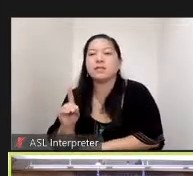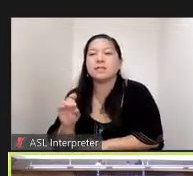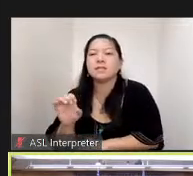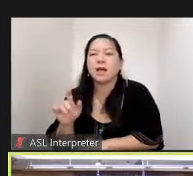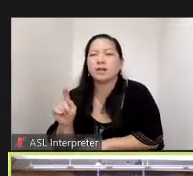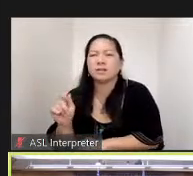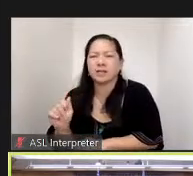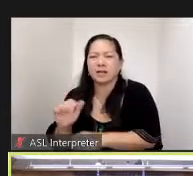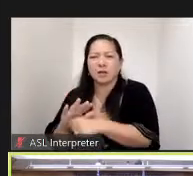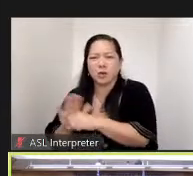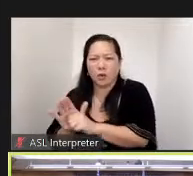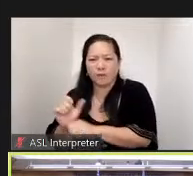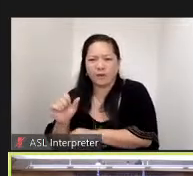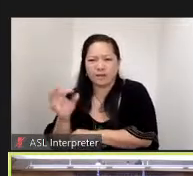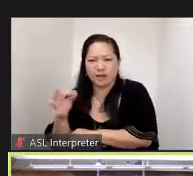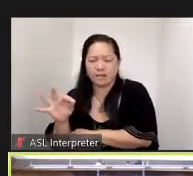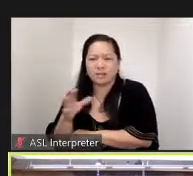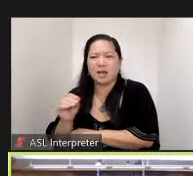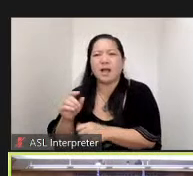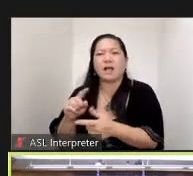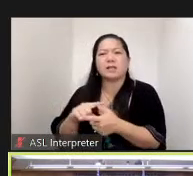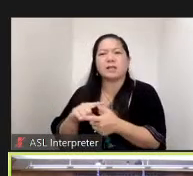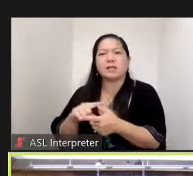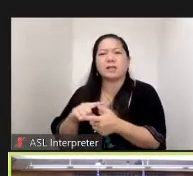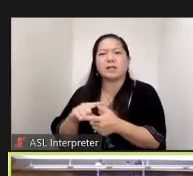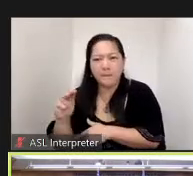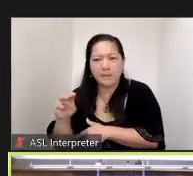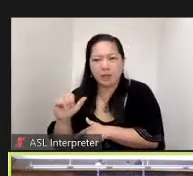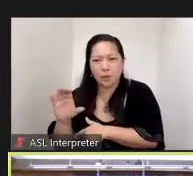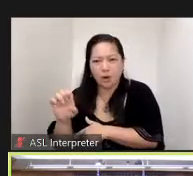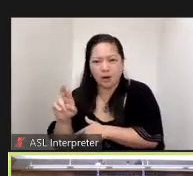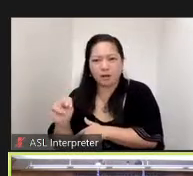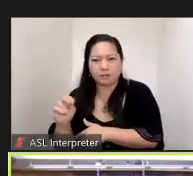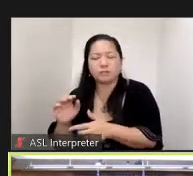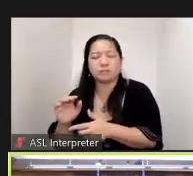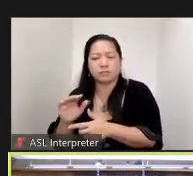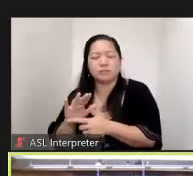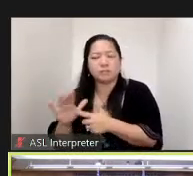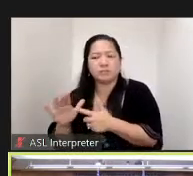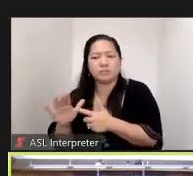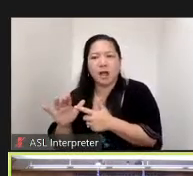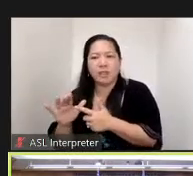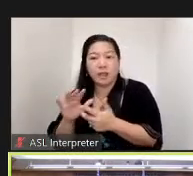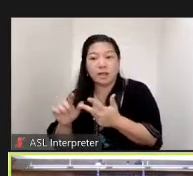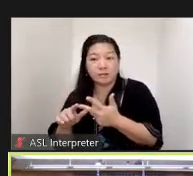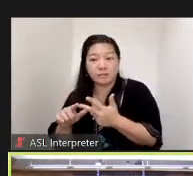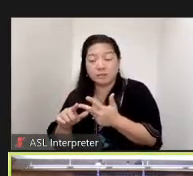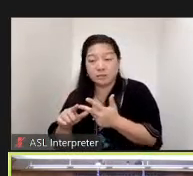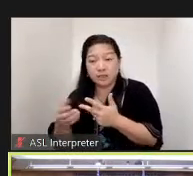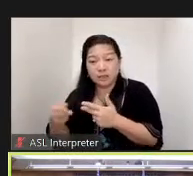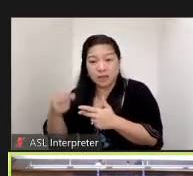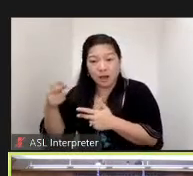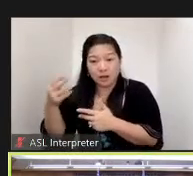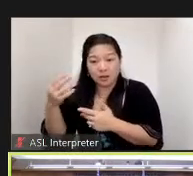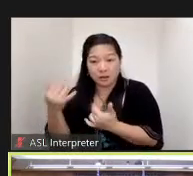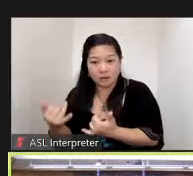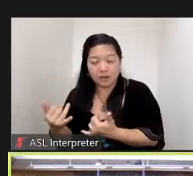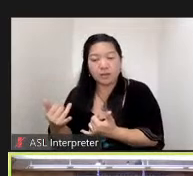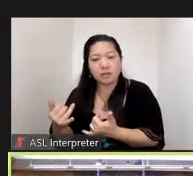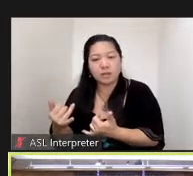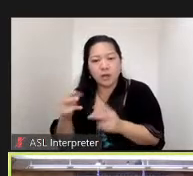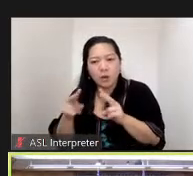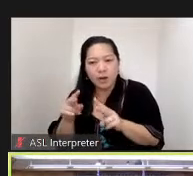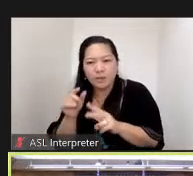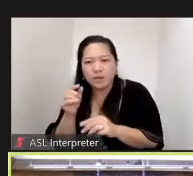believe it's the 40 to 59 that were higher during the alpha phase. And I can barely see it. That's